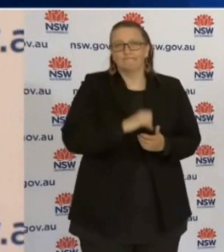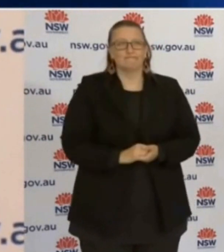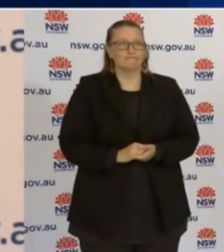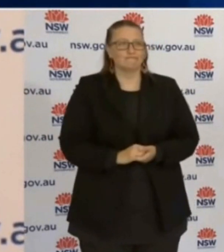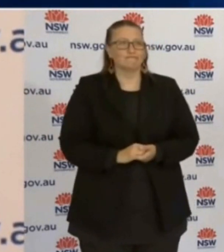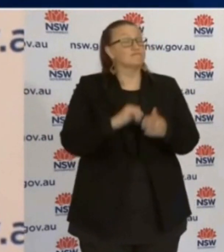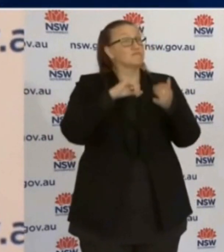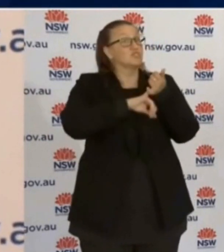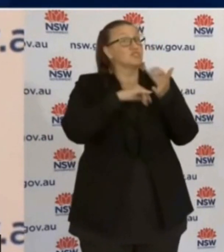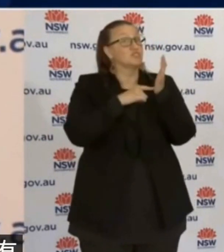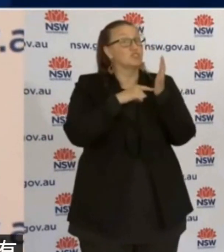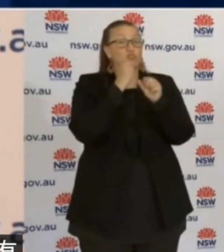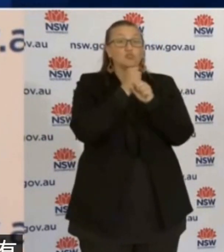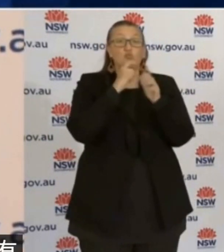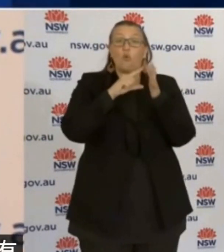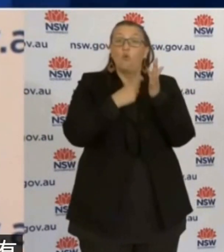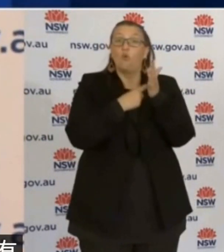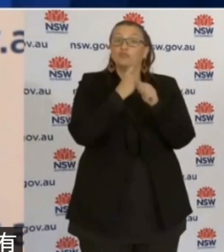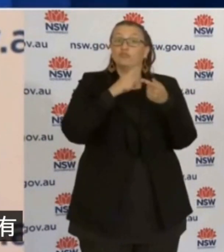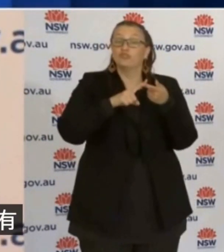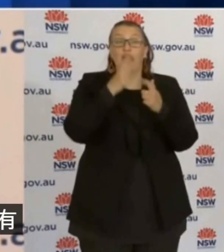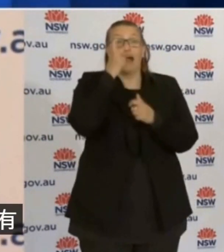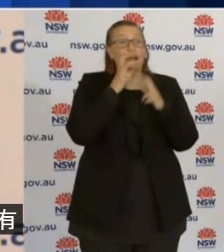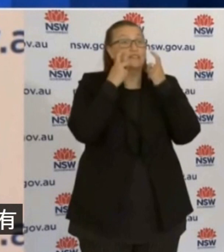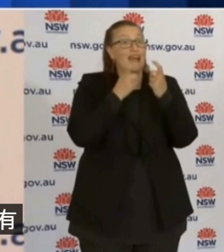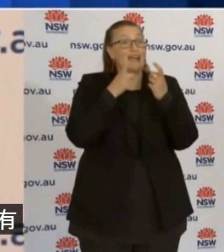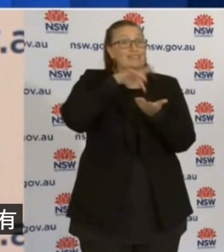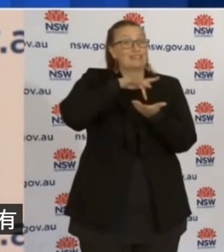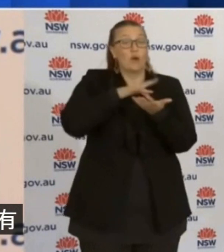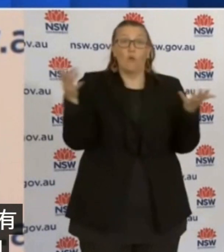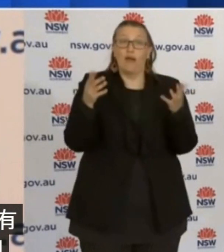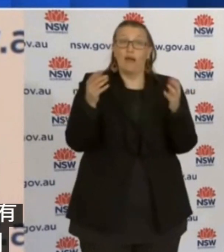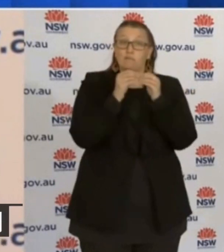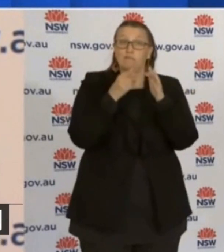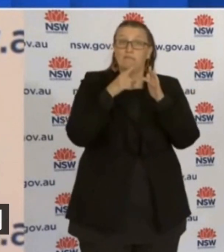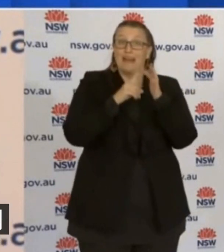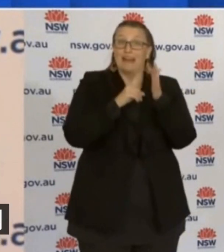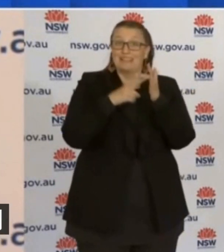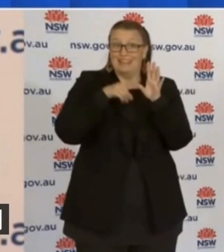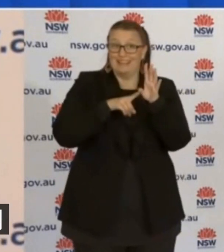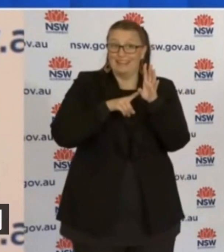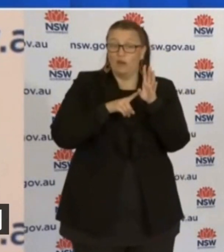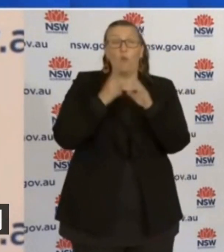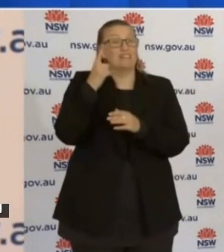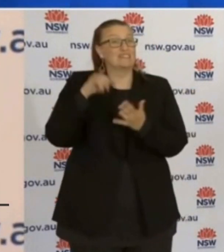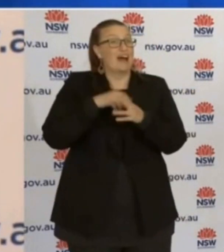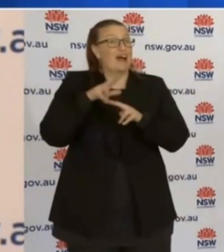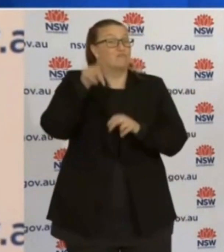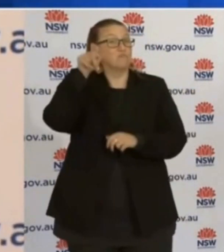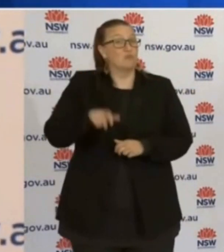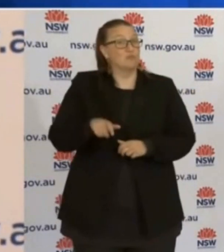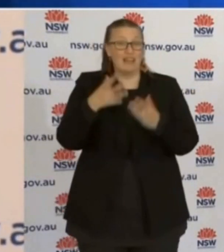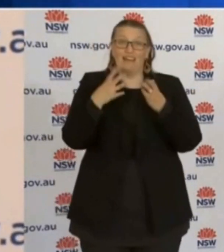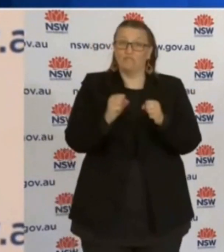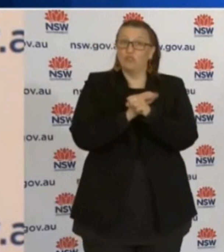at the St George Aged Care Centre in Bexley. A confirmed case in a staff member worked 1 shift whilst infectious on 1 level